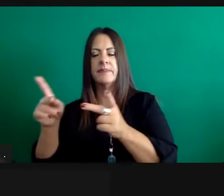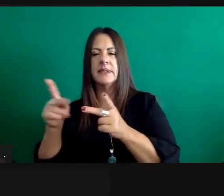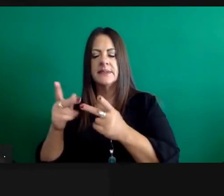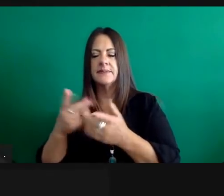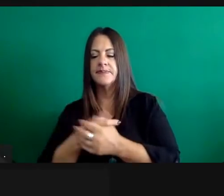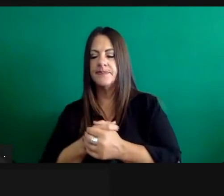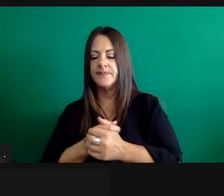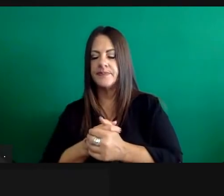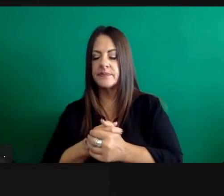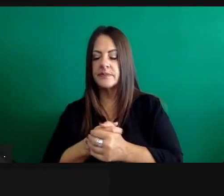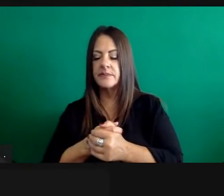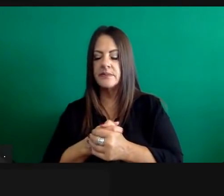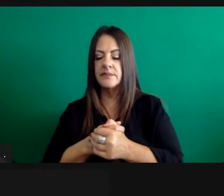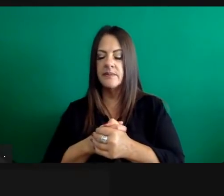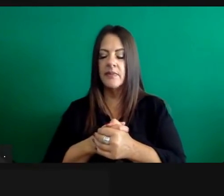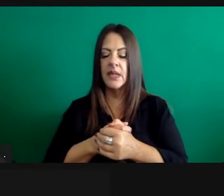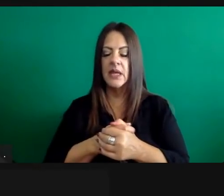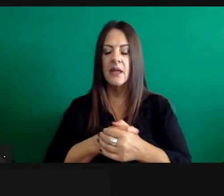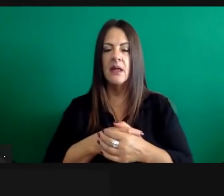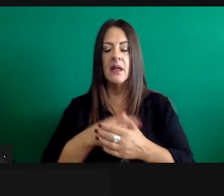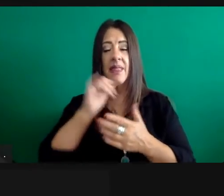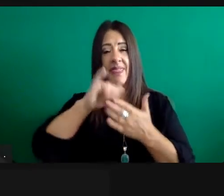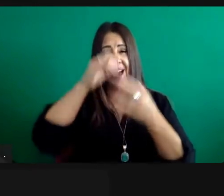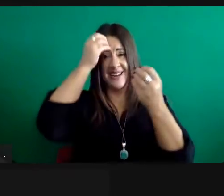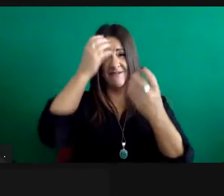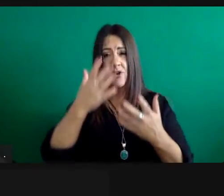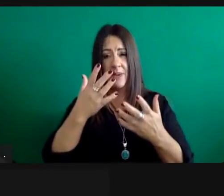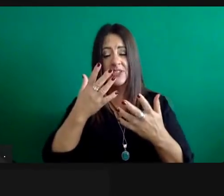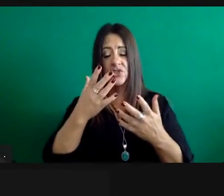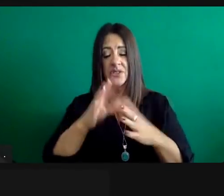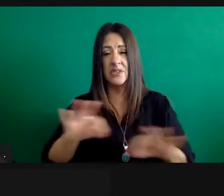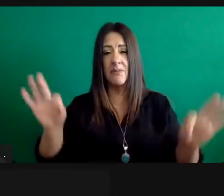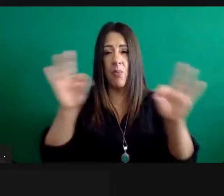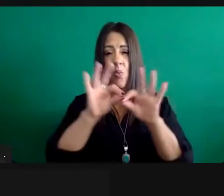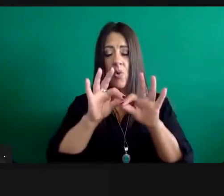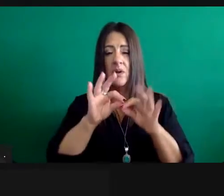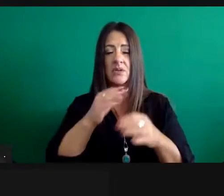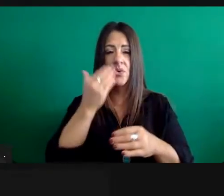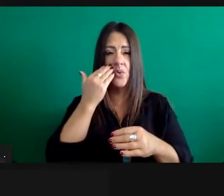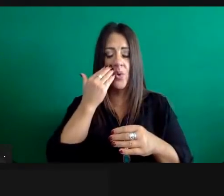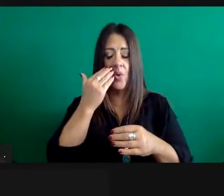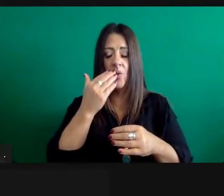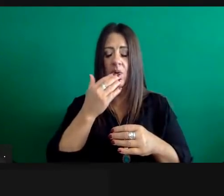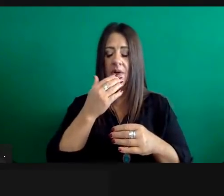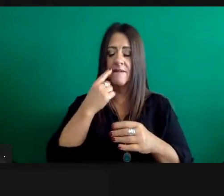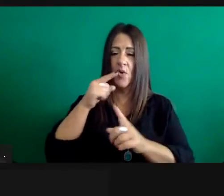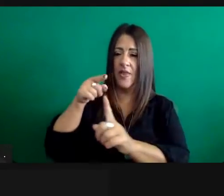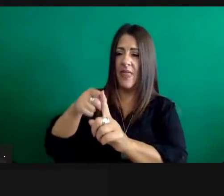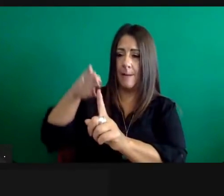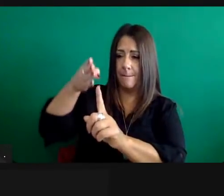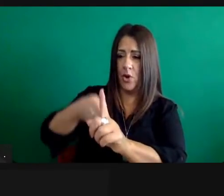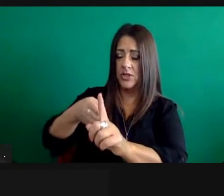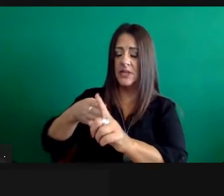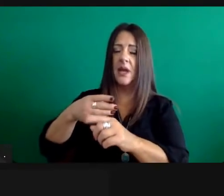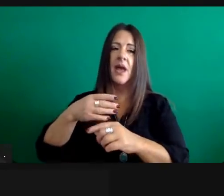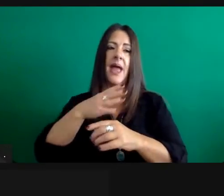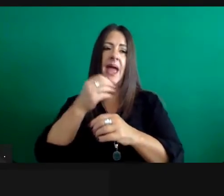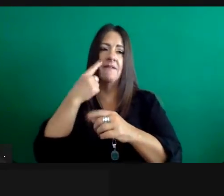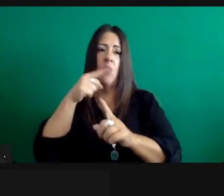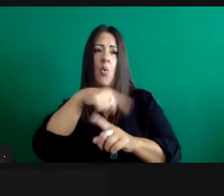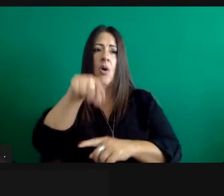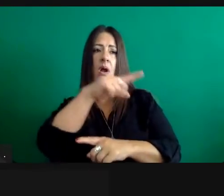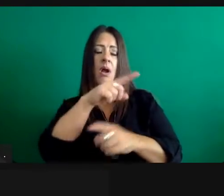that the value of the information, both from an individual health perspective and from a public health planning